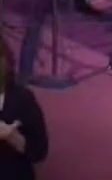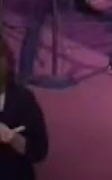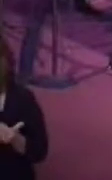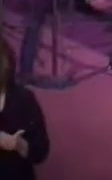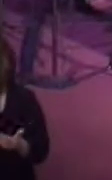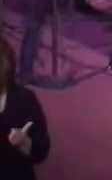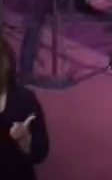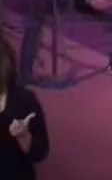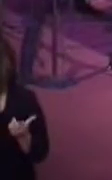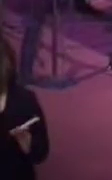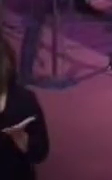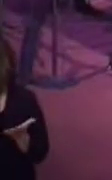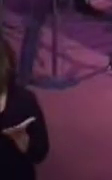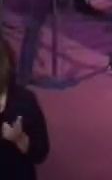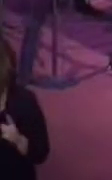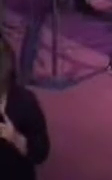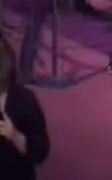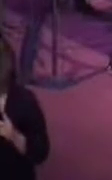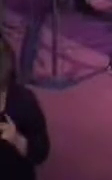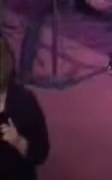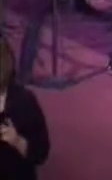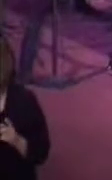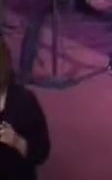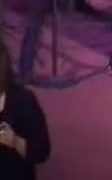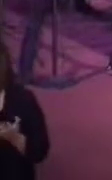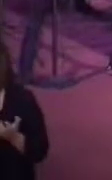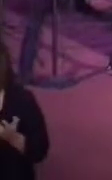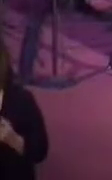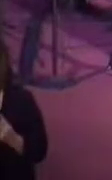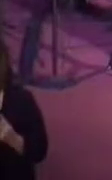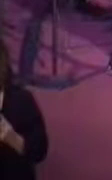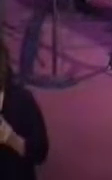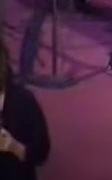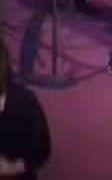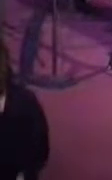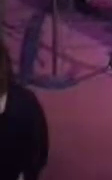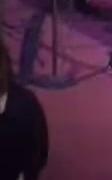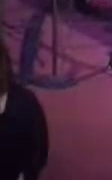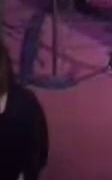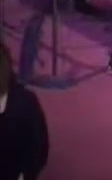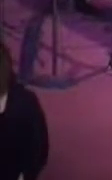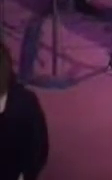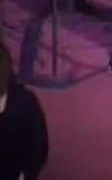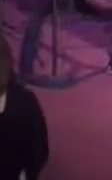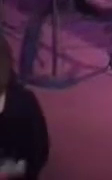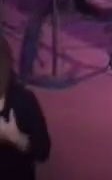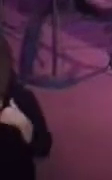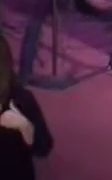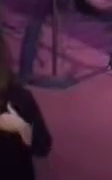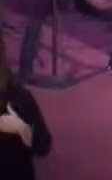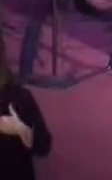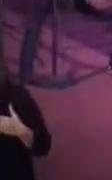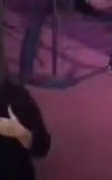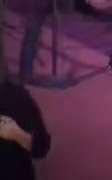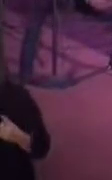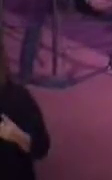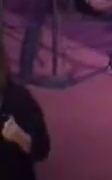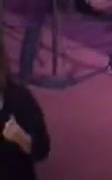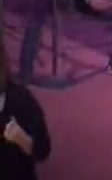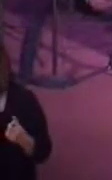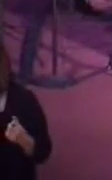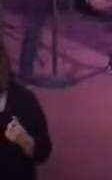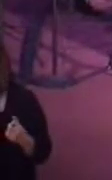he is right where God wants him to be. He's wise, he's experienced, he's